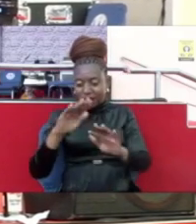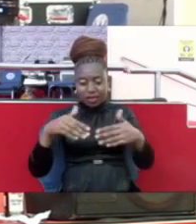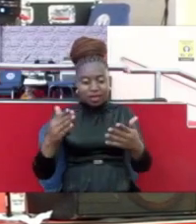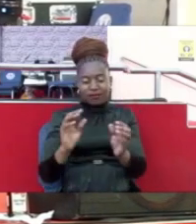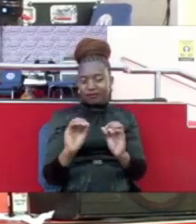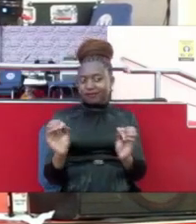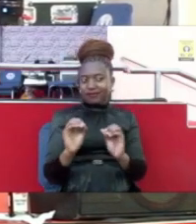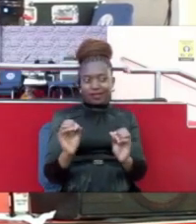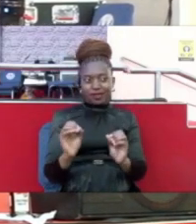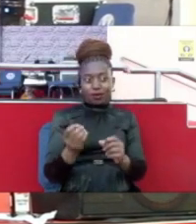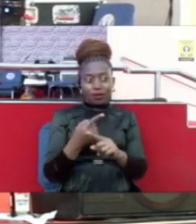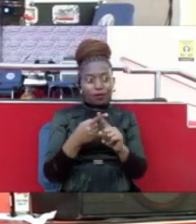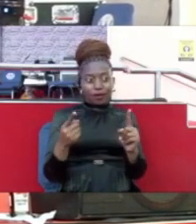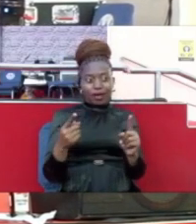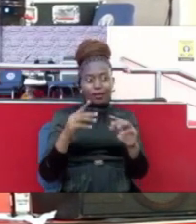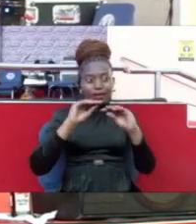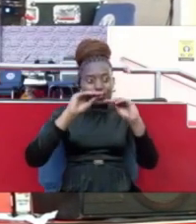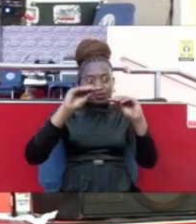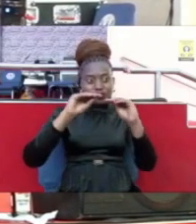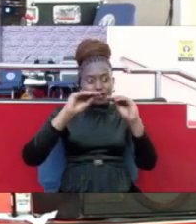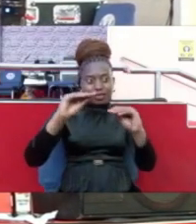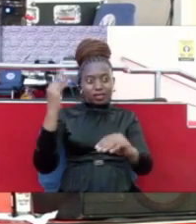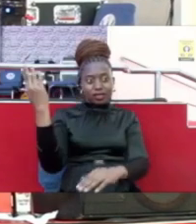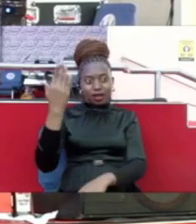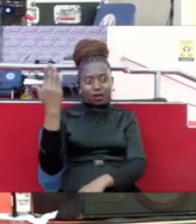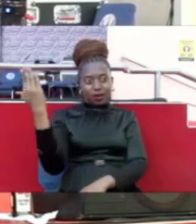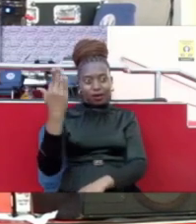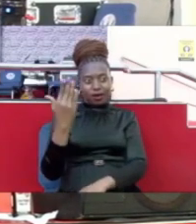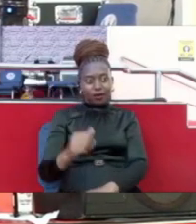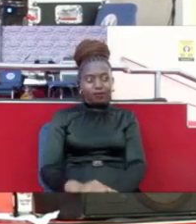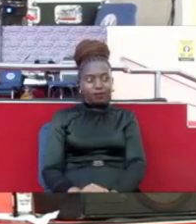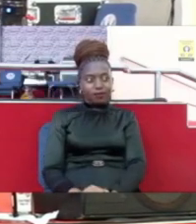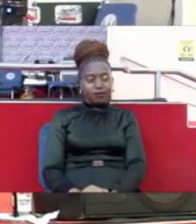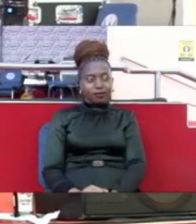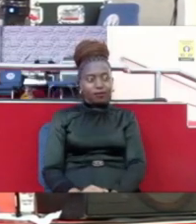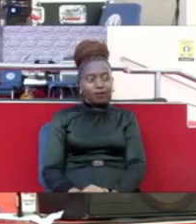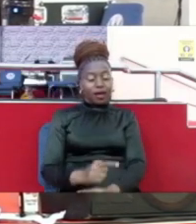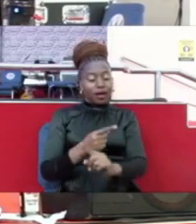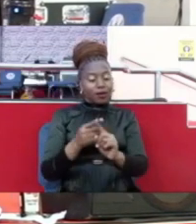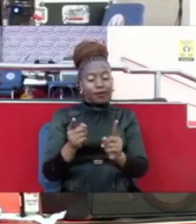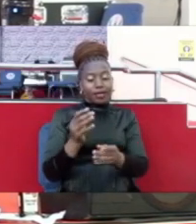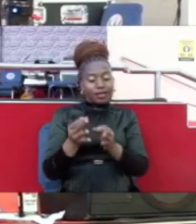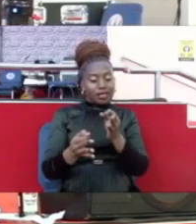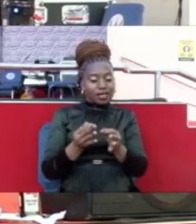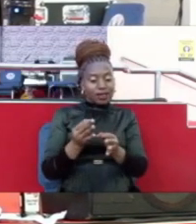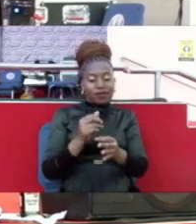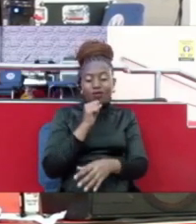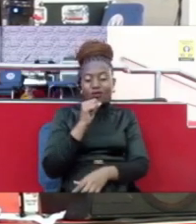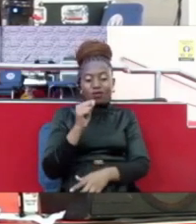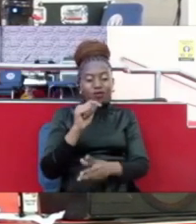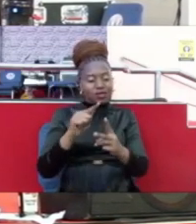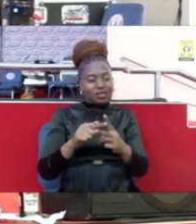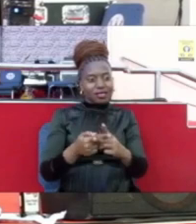the word. Askofu ananiamini nikufunze neno. But if you don't start giving,